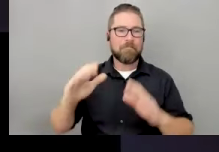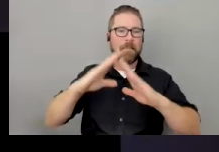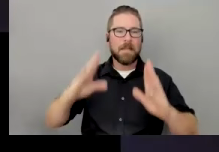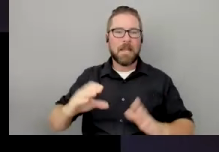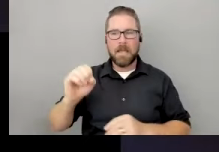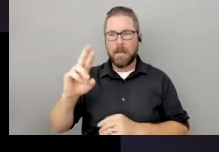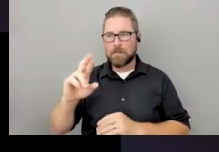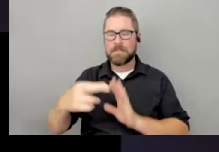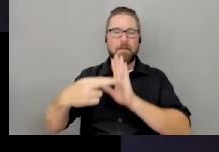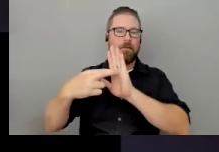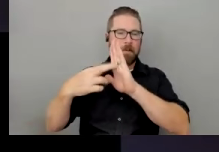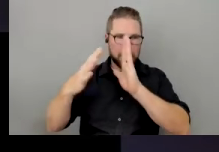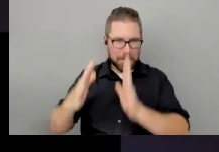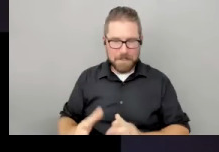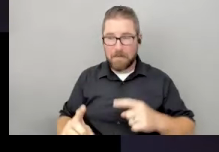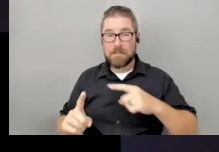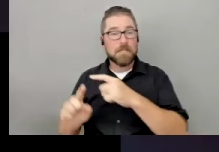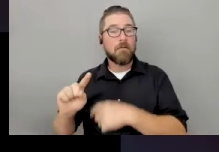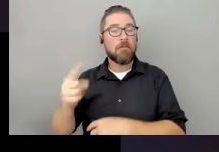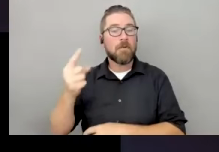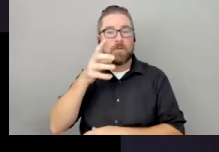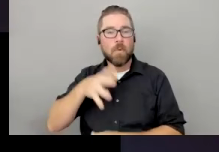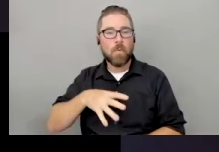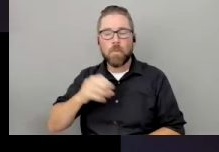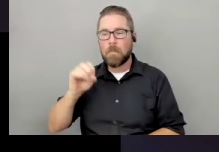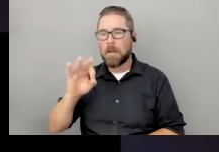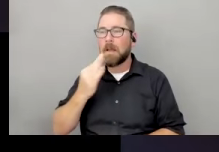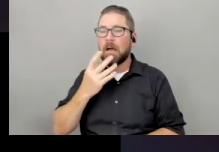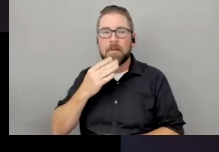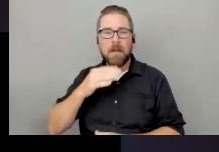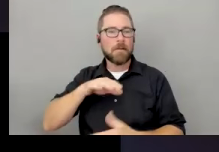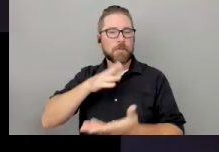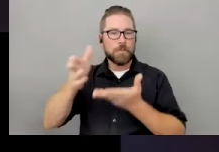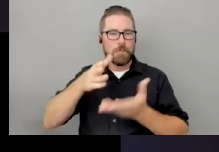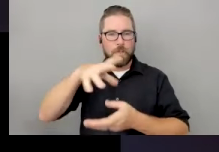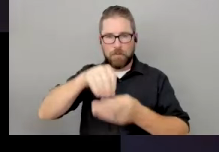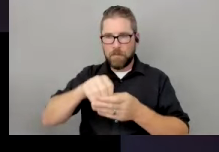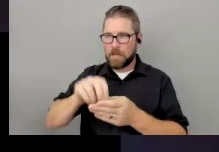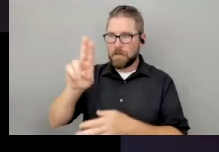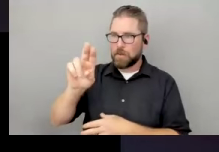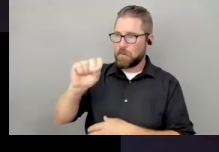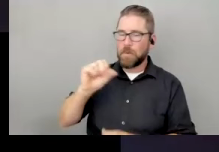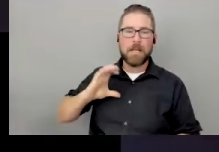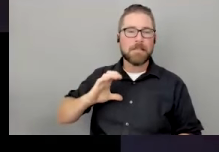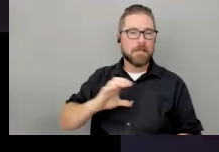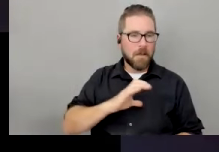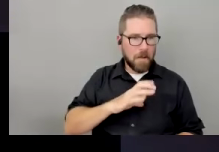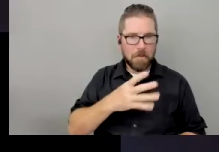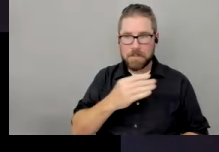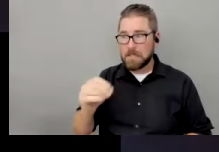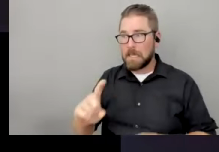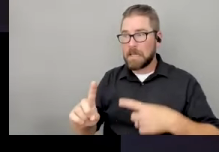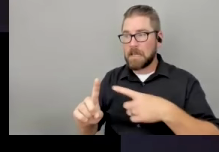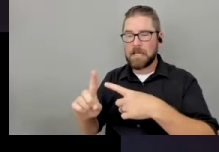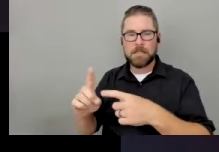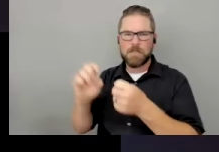of color to serve in the U.S. Congress and a central figure in the Title IX legislation. Title